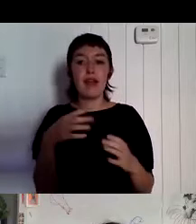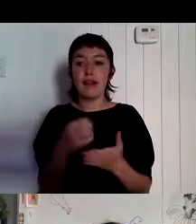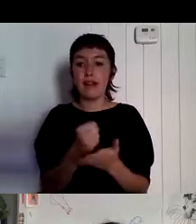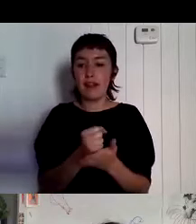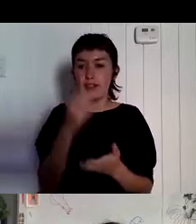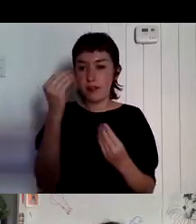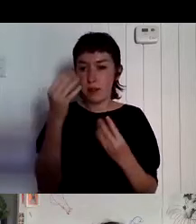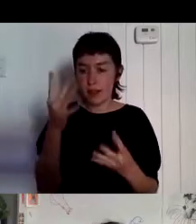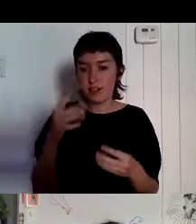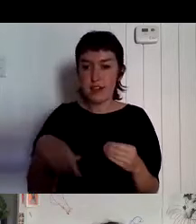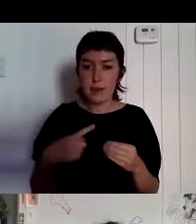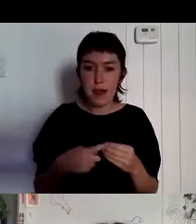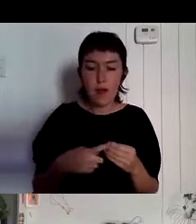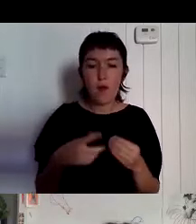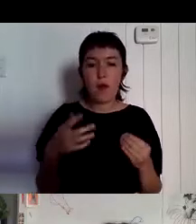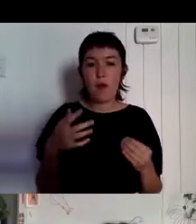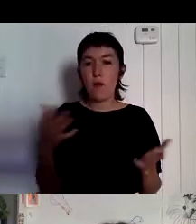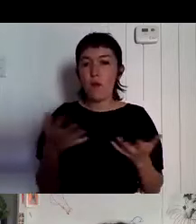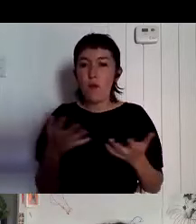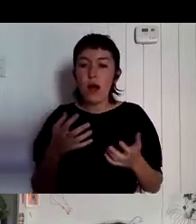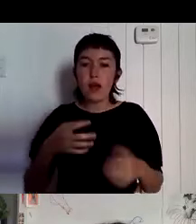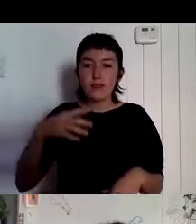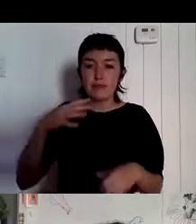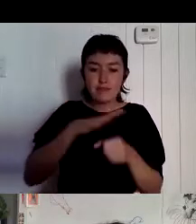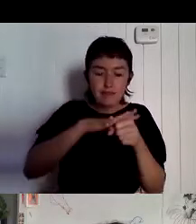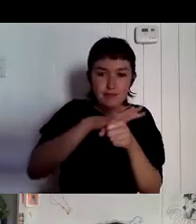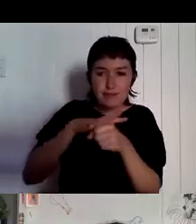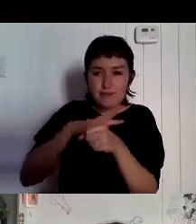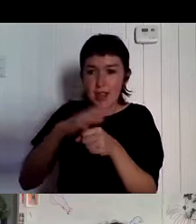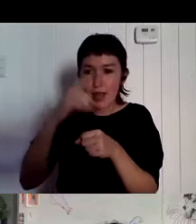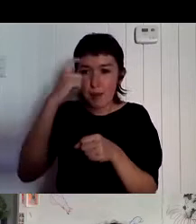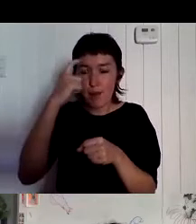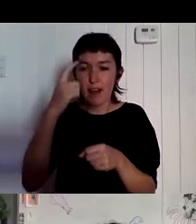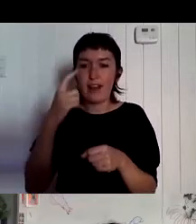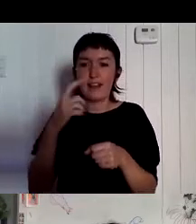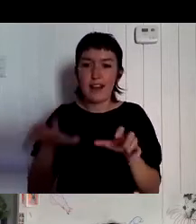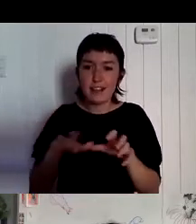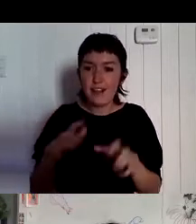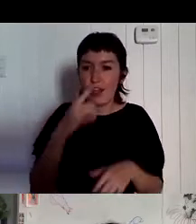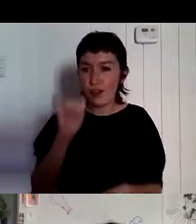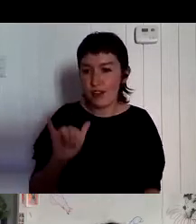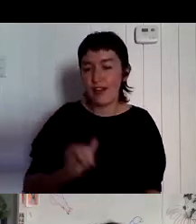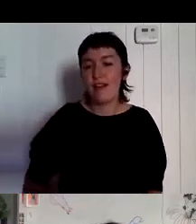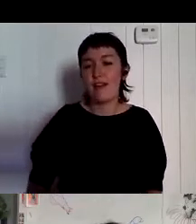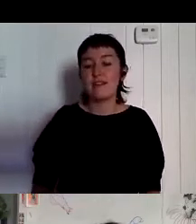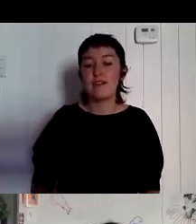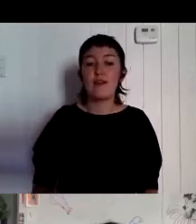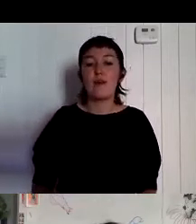brain activity looks like. And then we can start asking questions about what seems to be